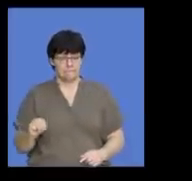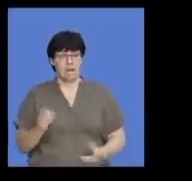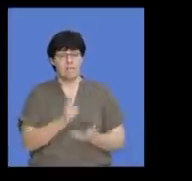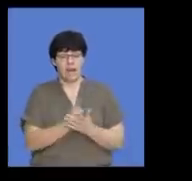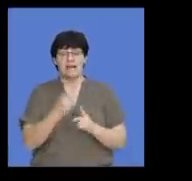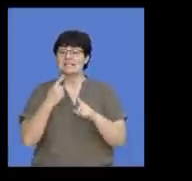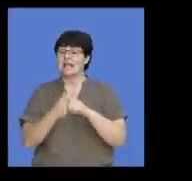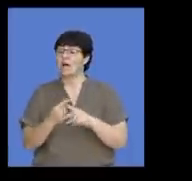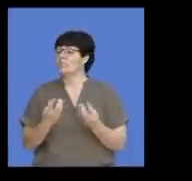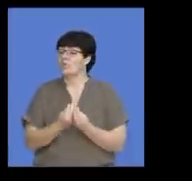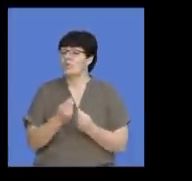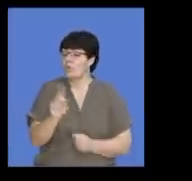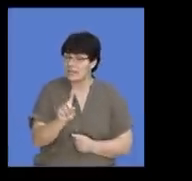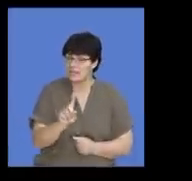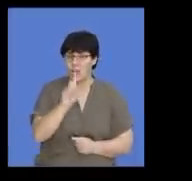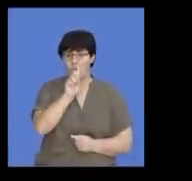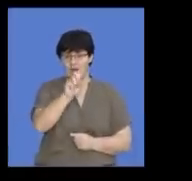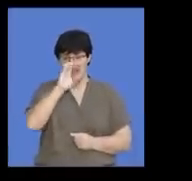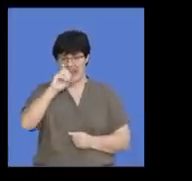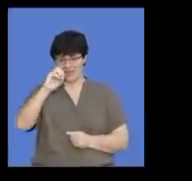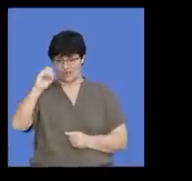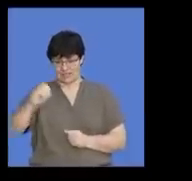to multiply by 100.